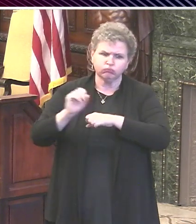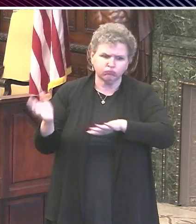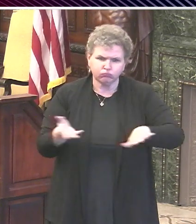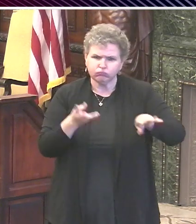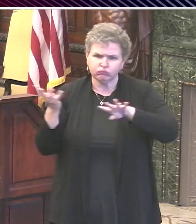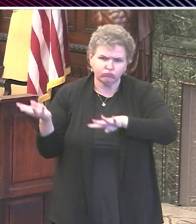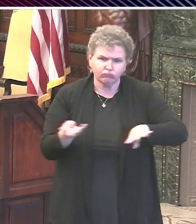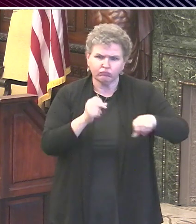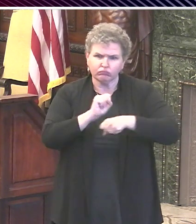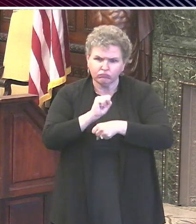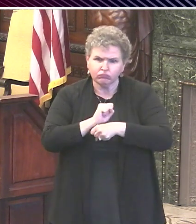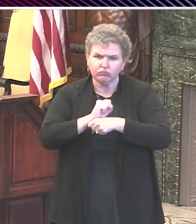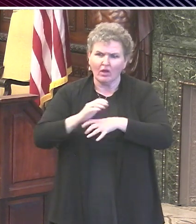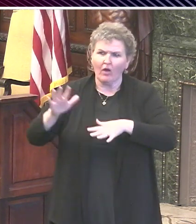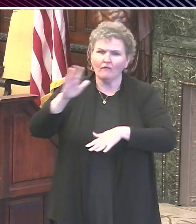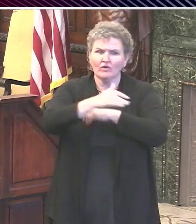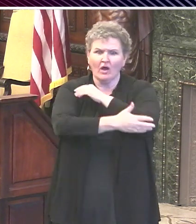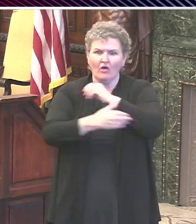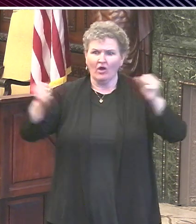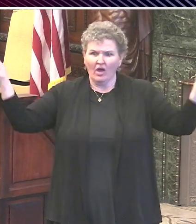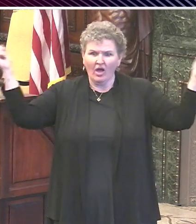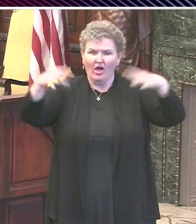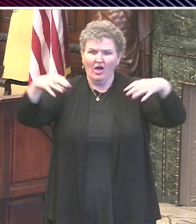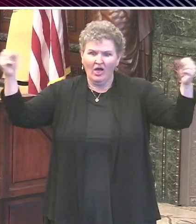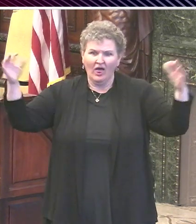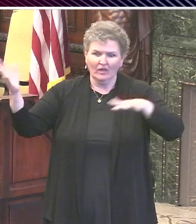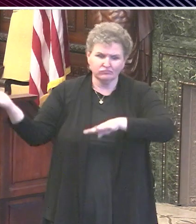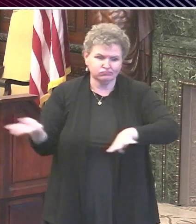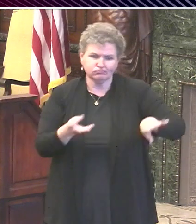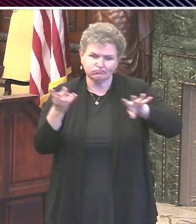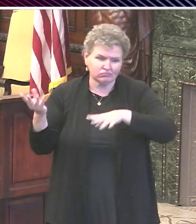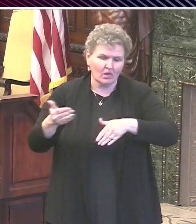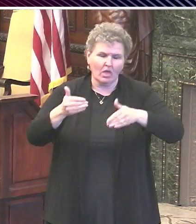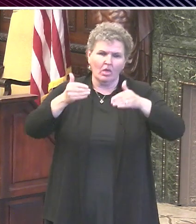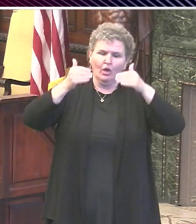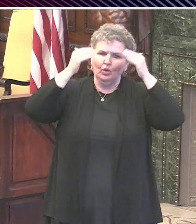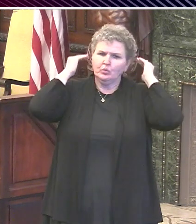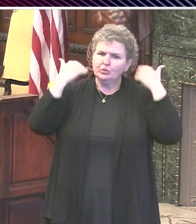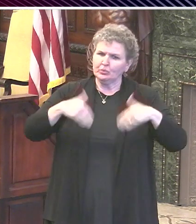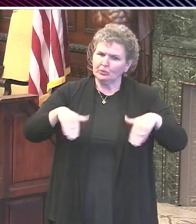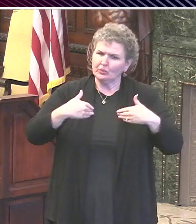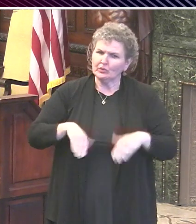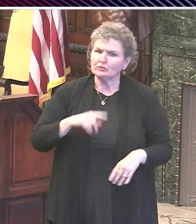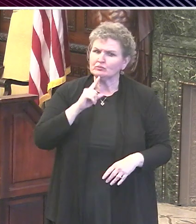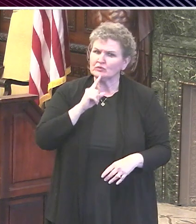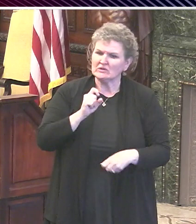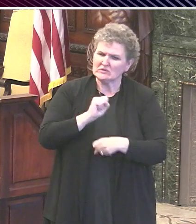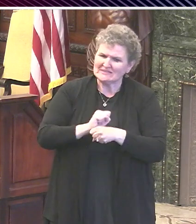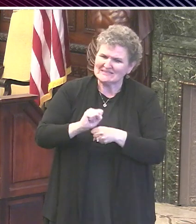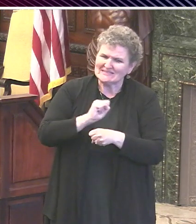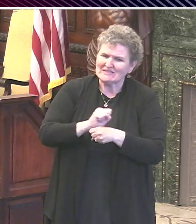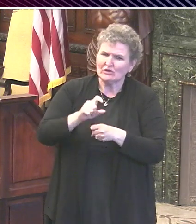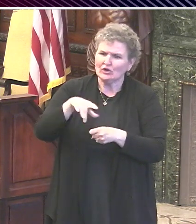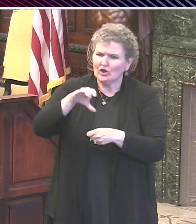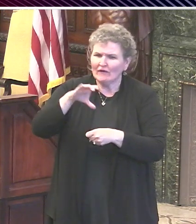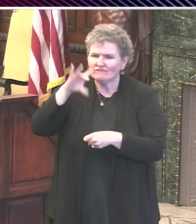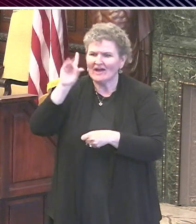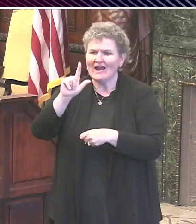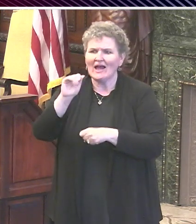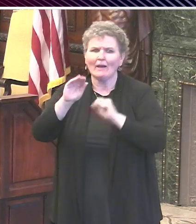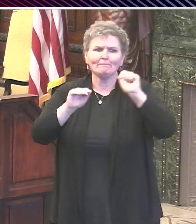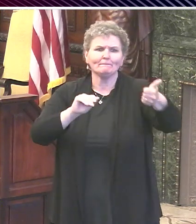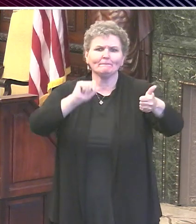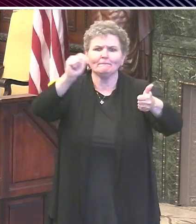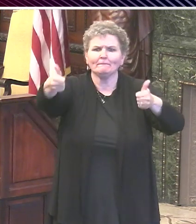of the country where they're seeing surges in the epidemic. So we're working to see if we can redirect those tests that are collected in Philadelphia to